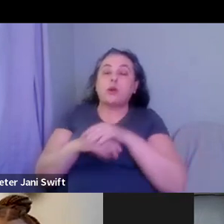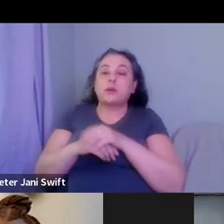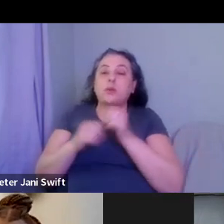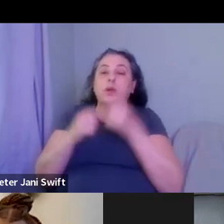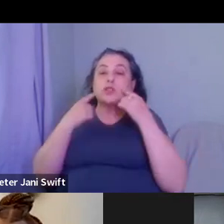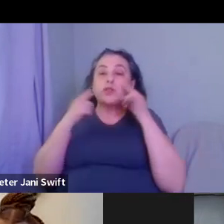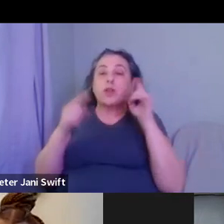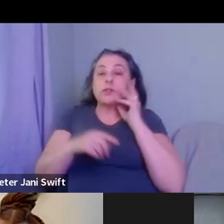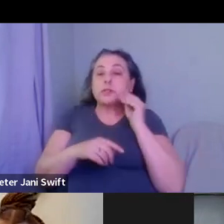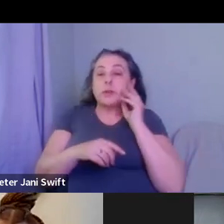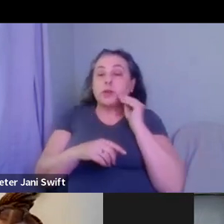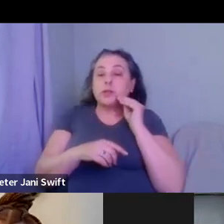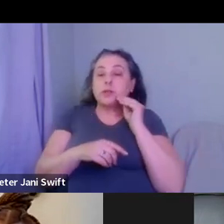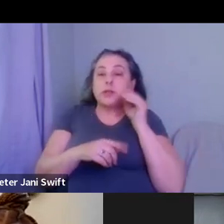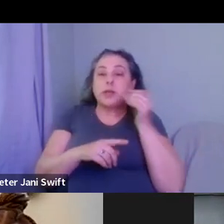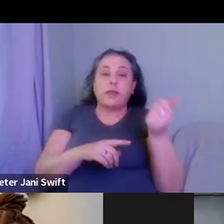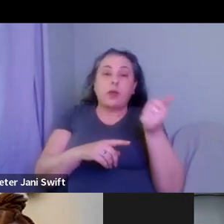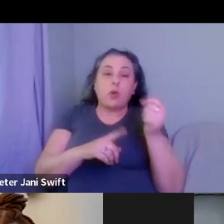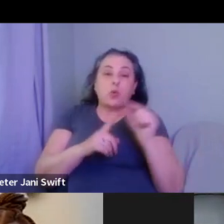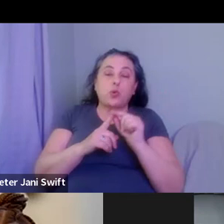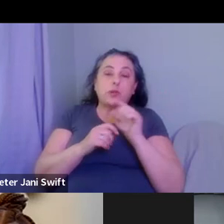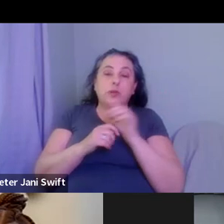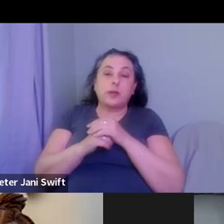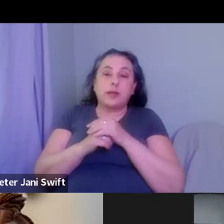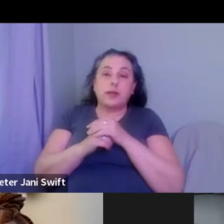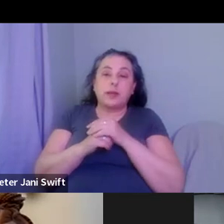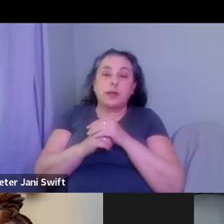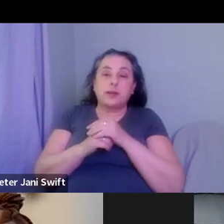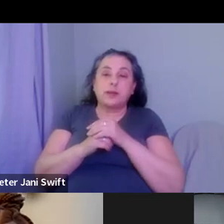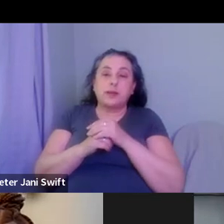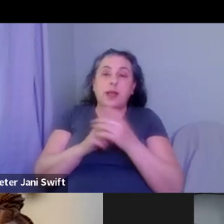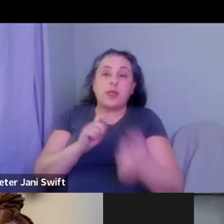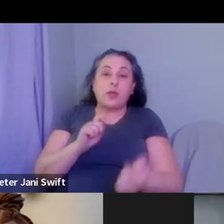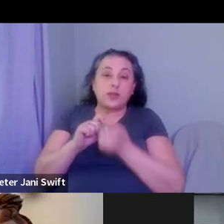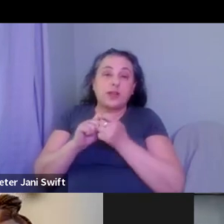survivors' experiences in their own words, and